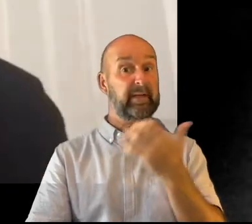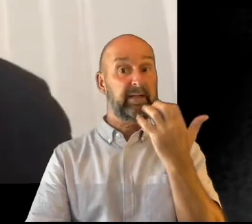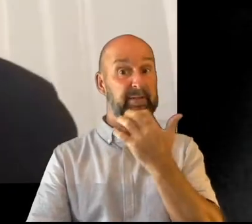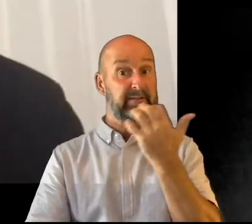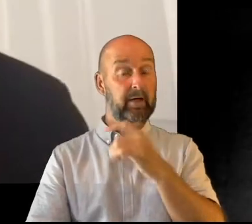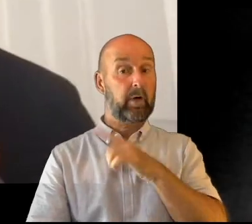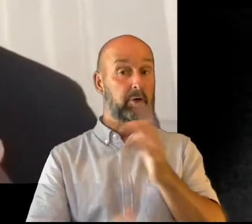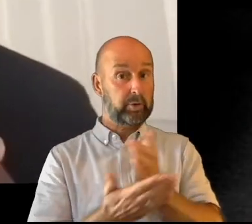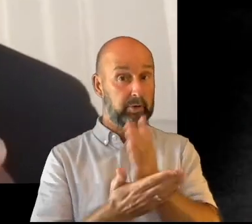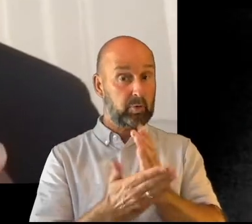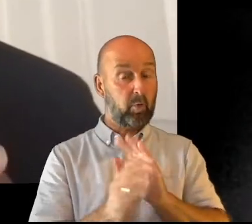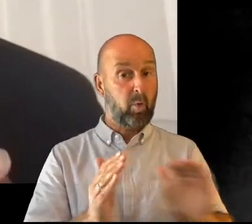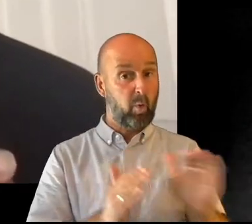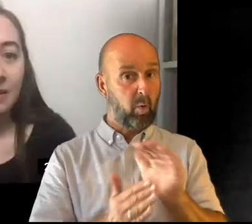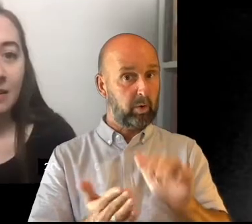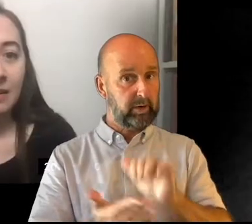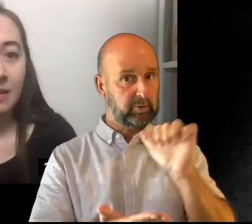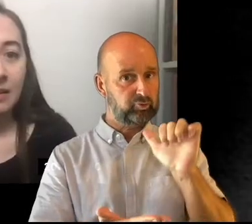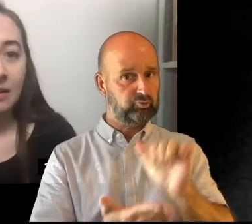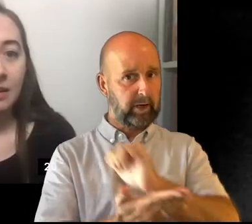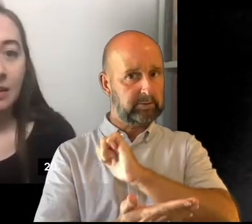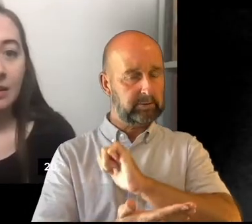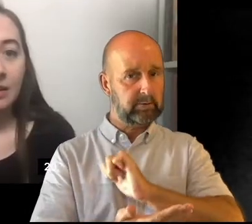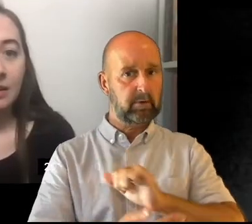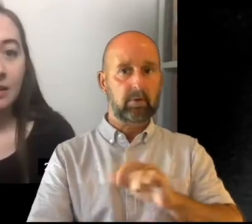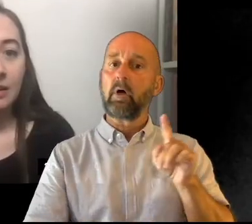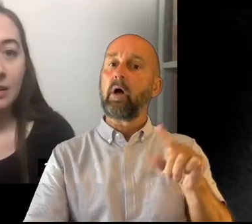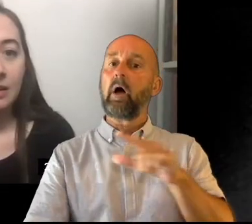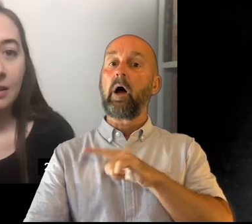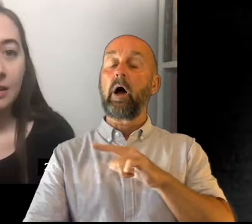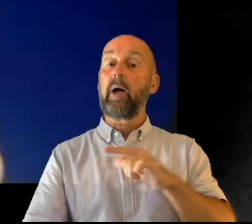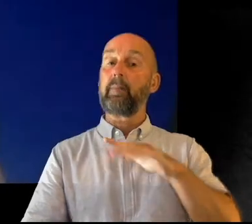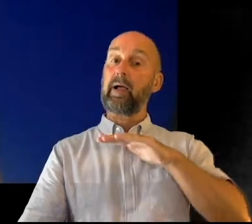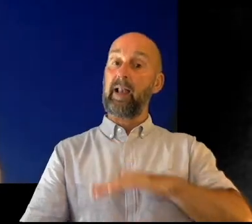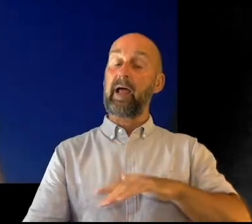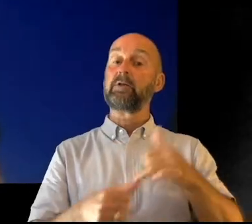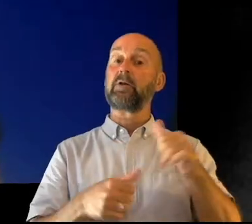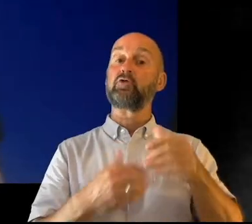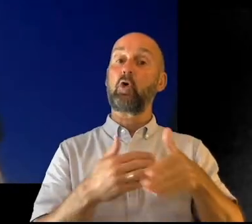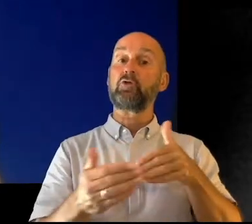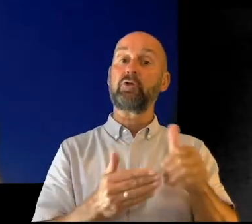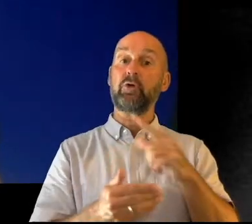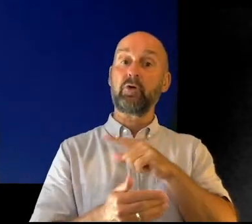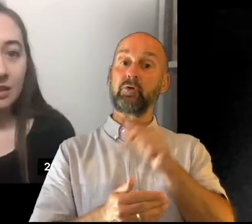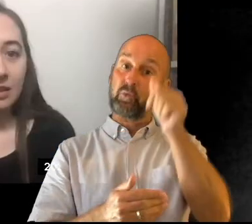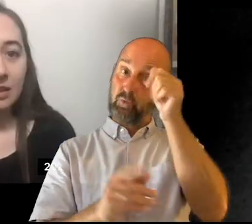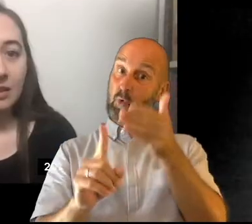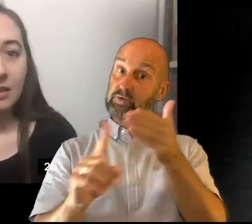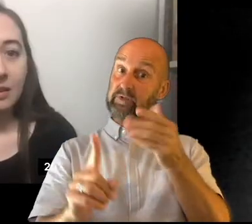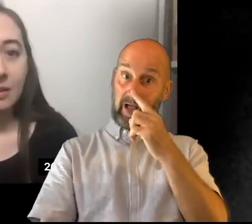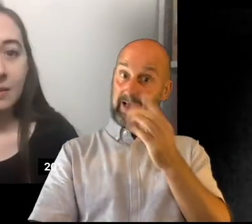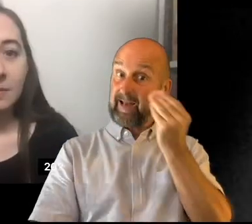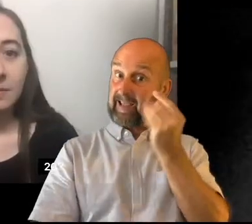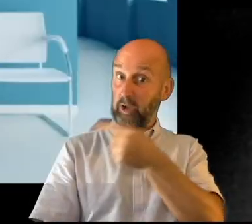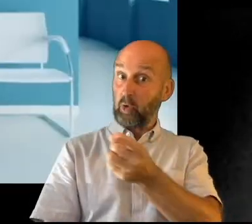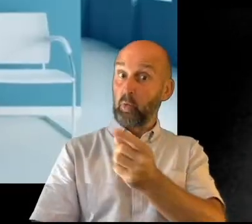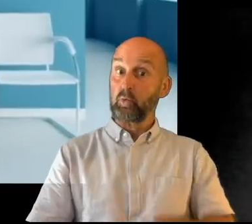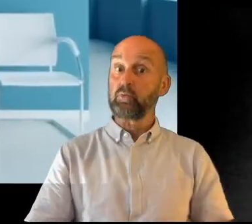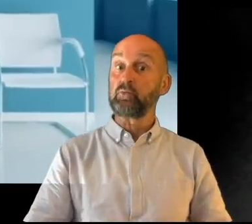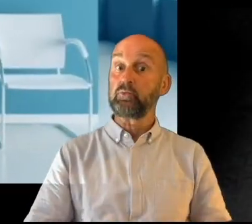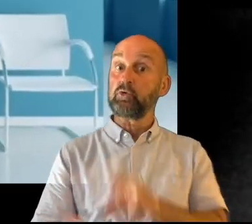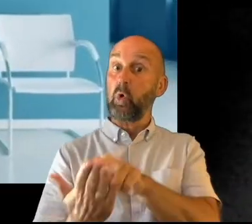to ensure all is right. I'm glad to get this sorted. You've noted I can hear you.